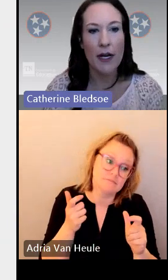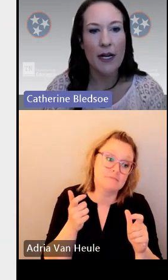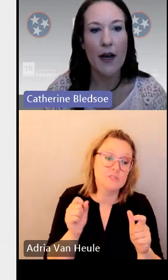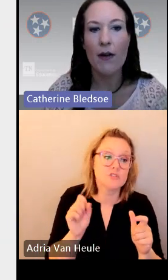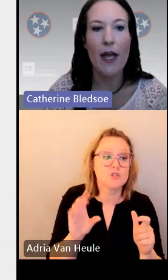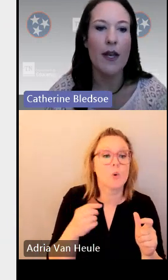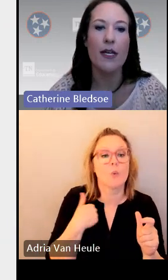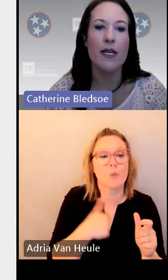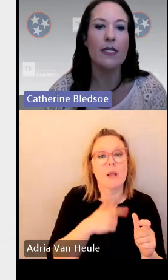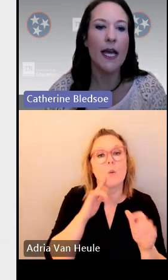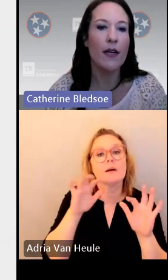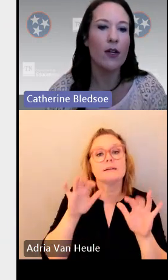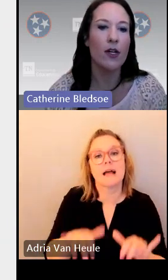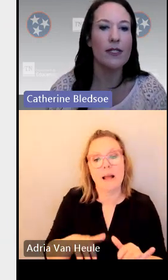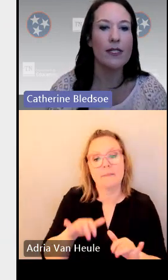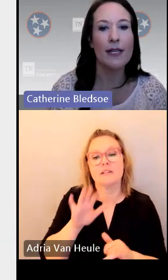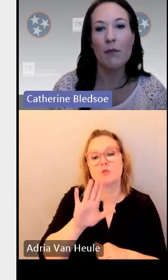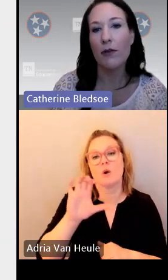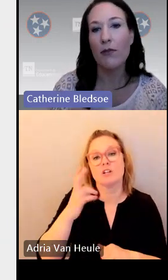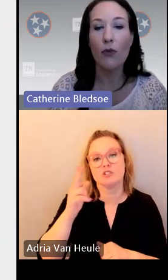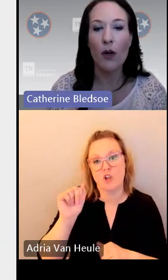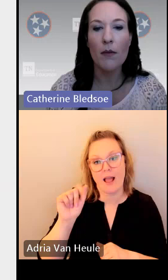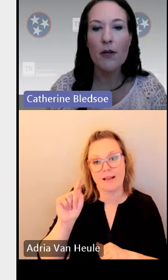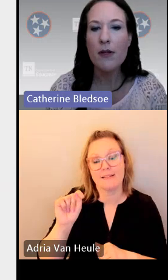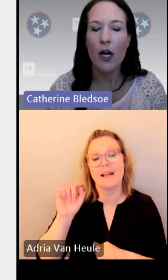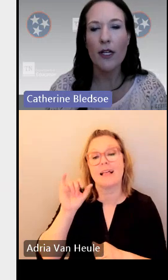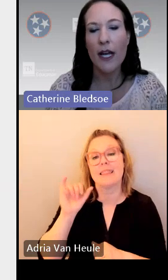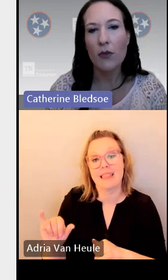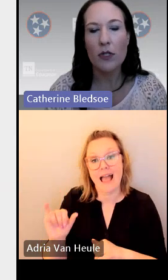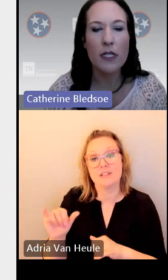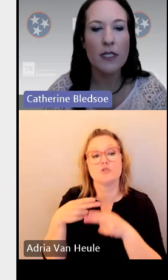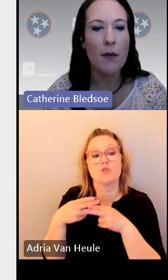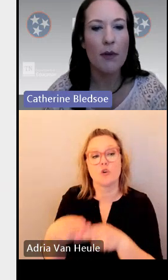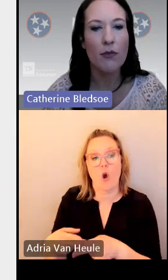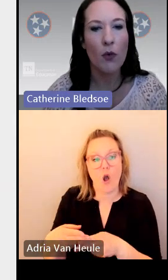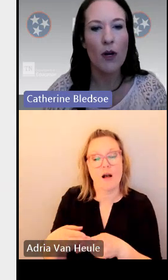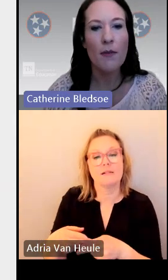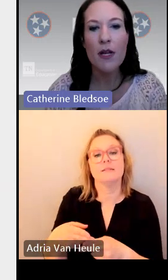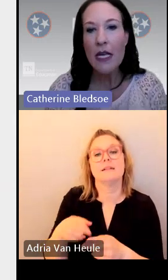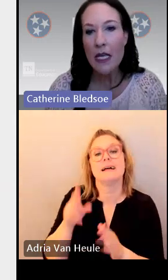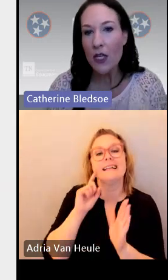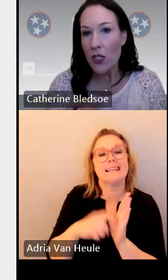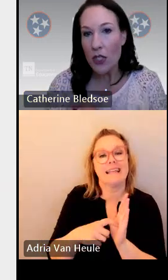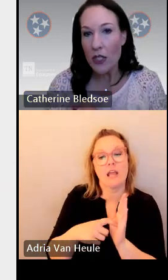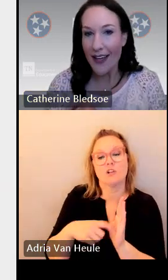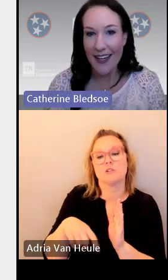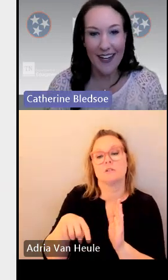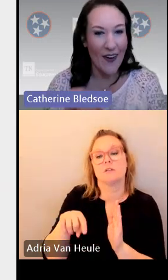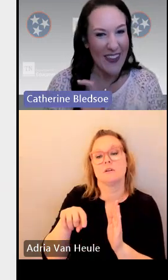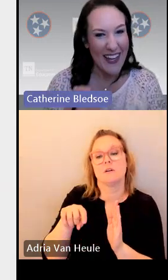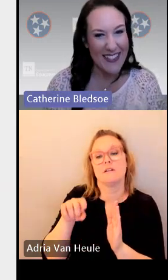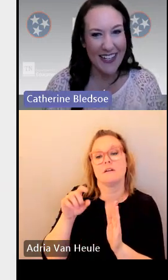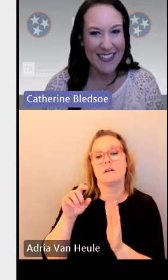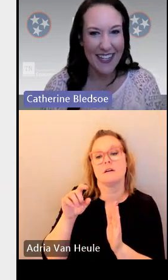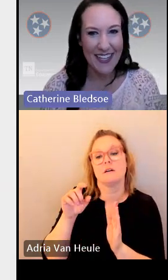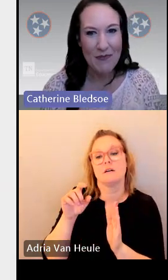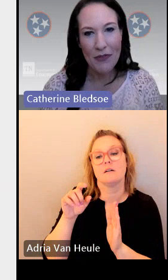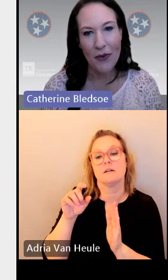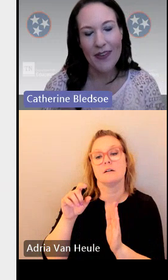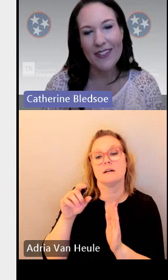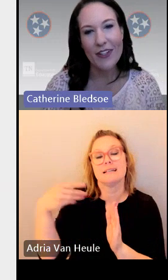the chat right now an indicator stipend form, or Indicator 14 stipend form, again, on that